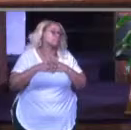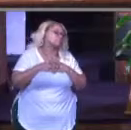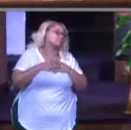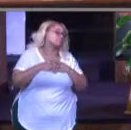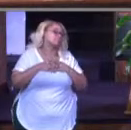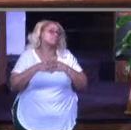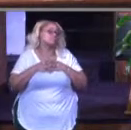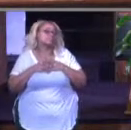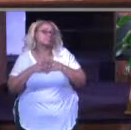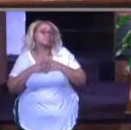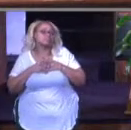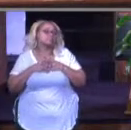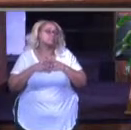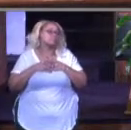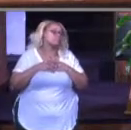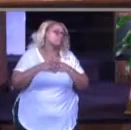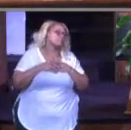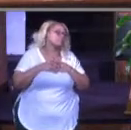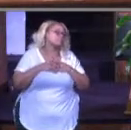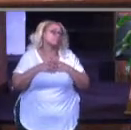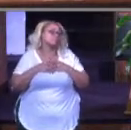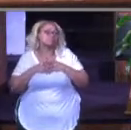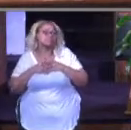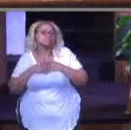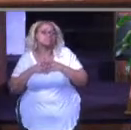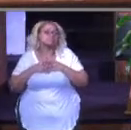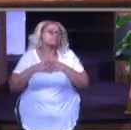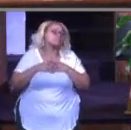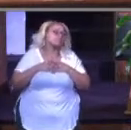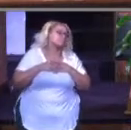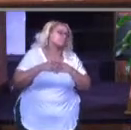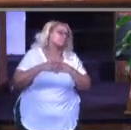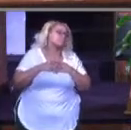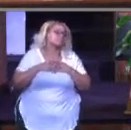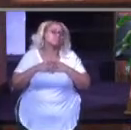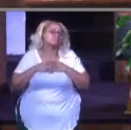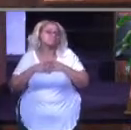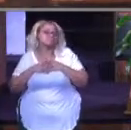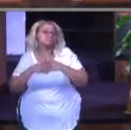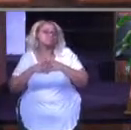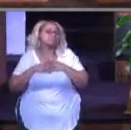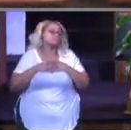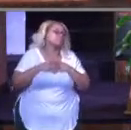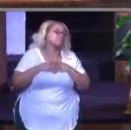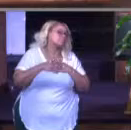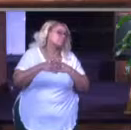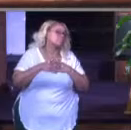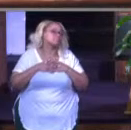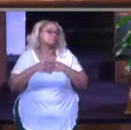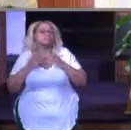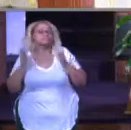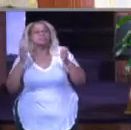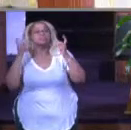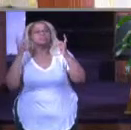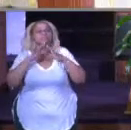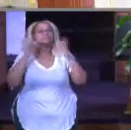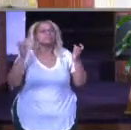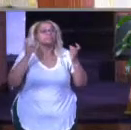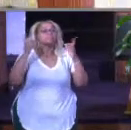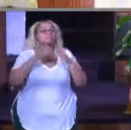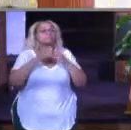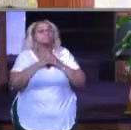Thank you, God. Thank you, God. Thank you, God. Thank you, God. Thank you, God. Thank you, God. Thank you, God. Thank you, God.